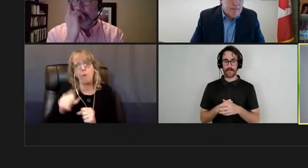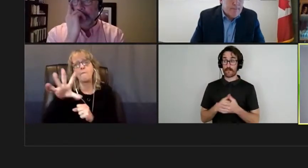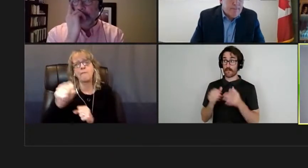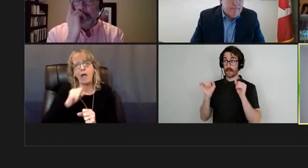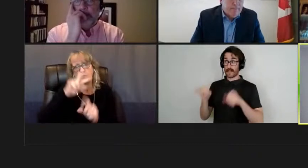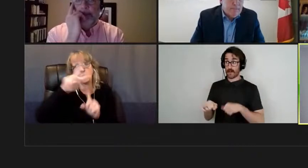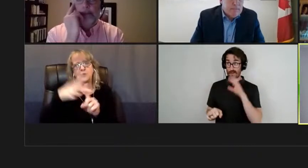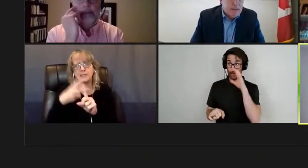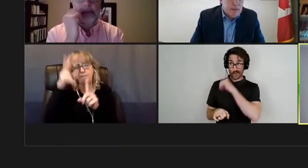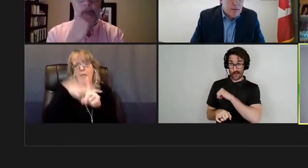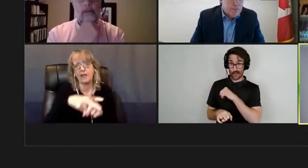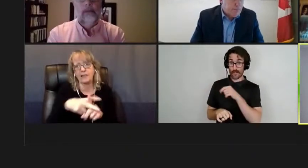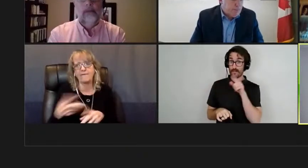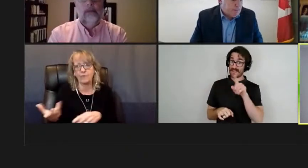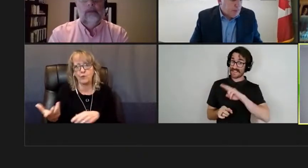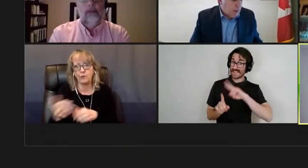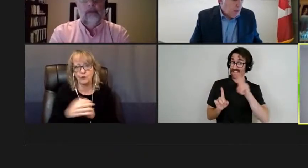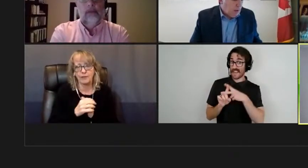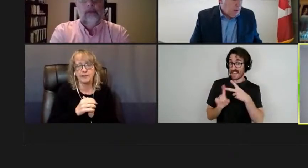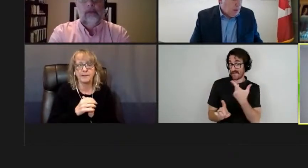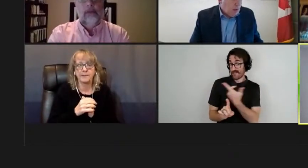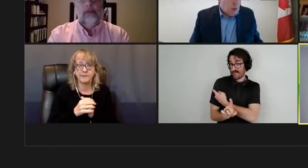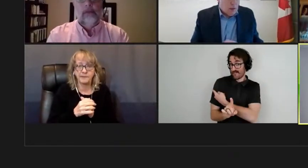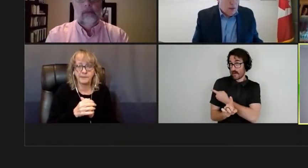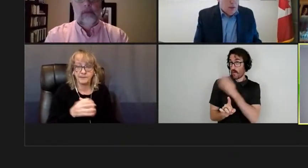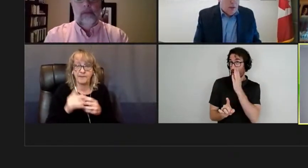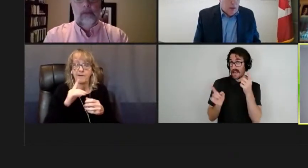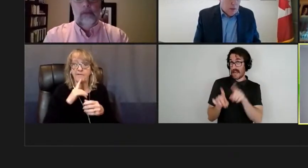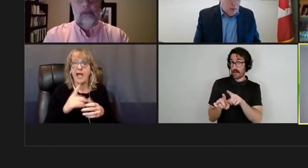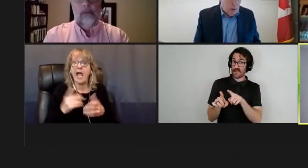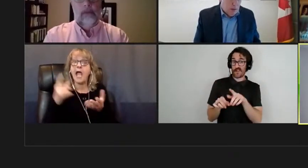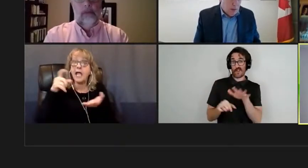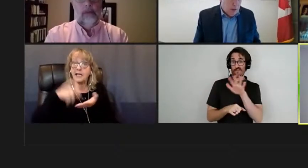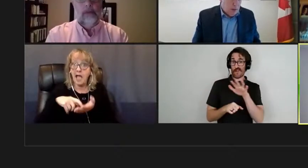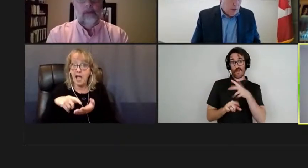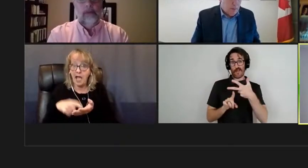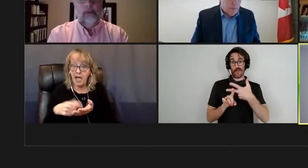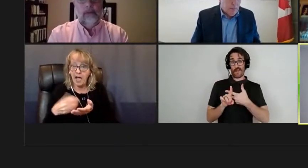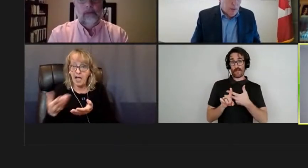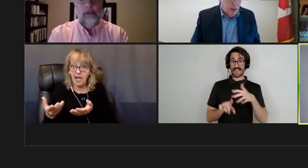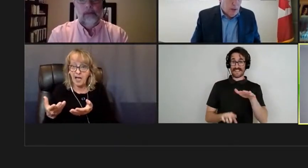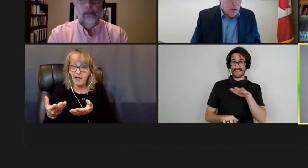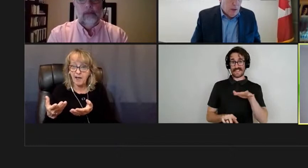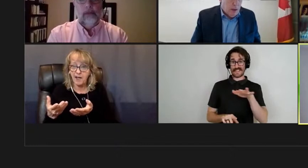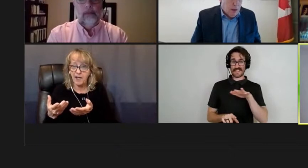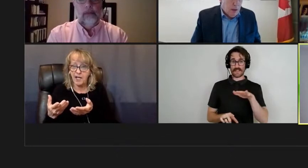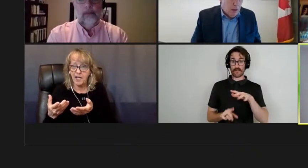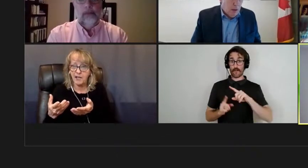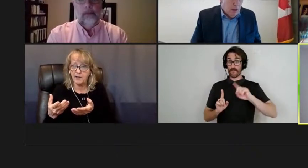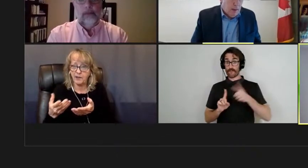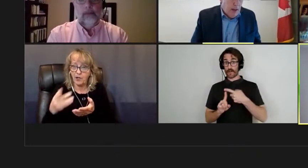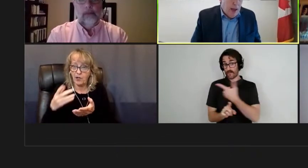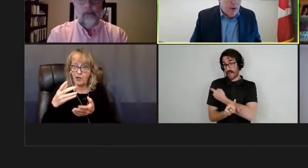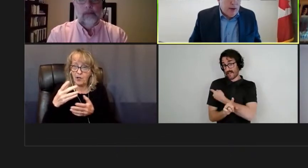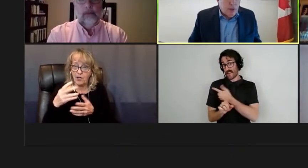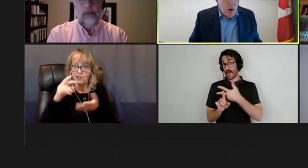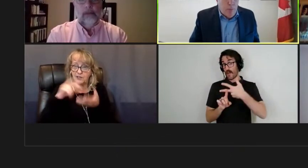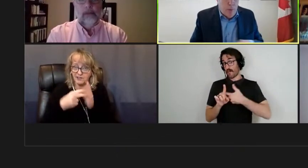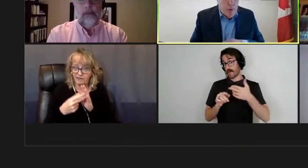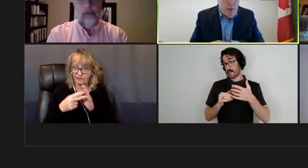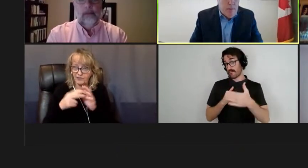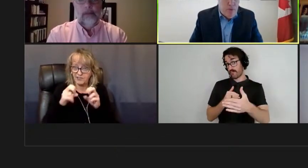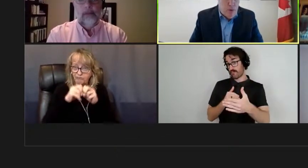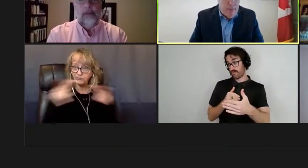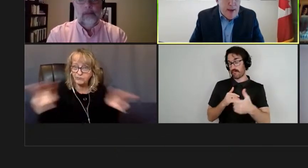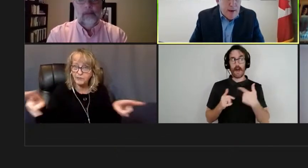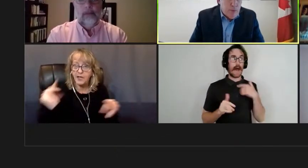hear about the booking of their second appointment probably around the 3-month mark from when they got their first dose? I would actually hope it